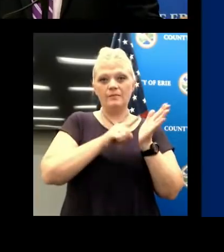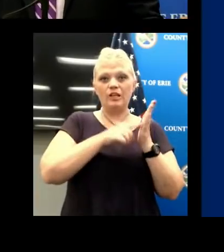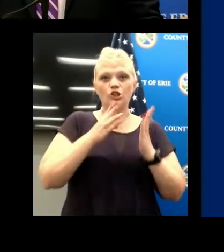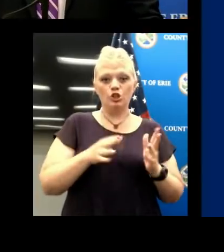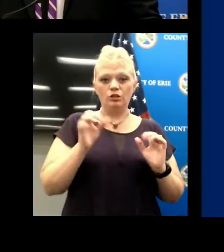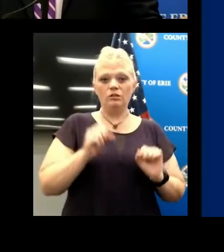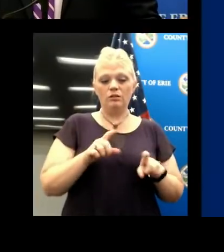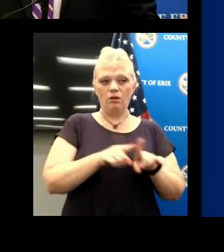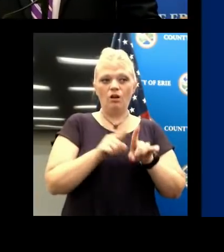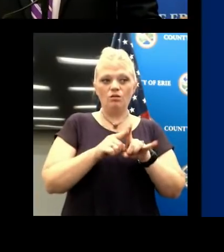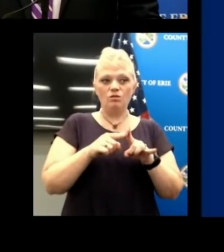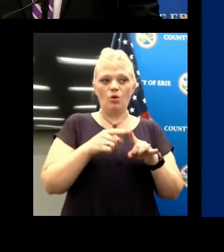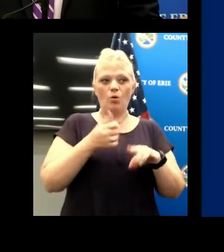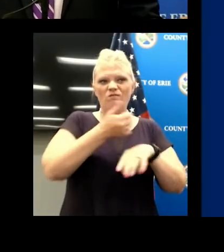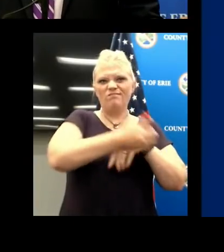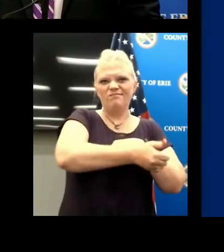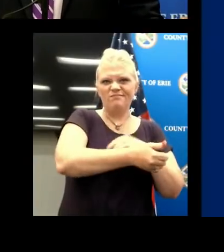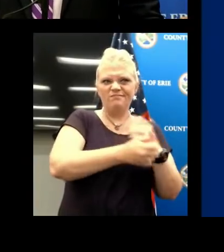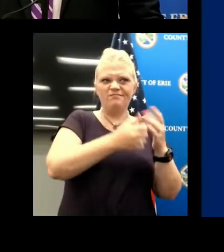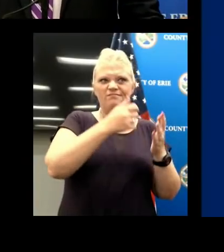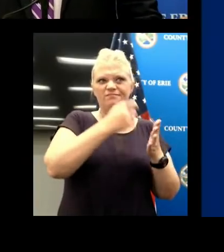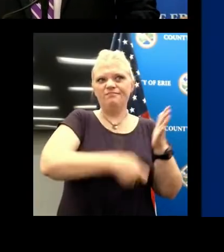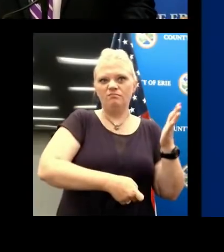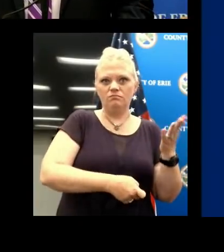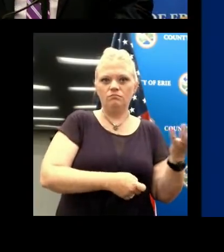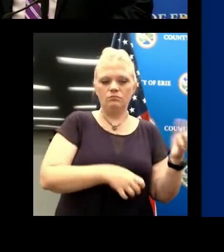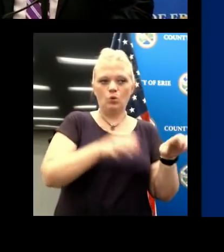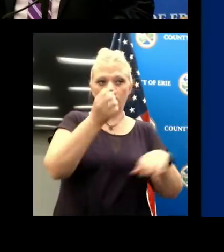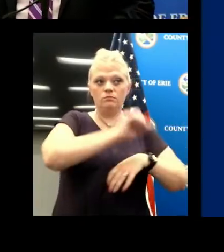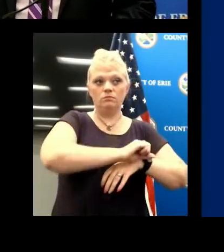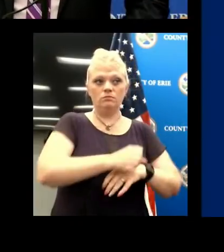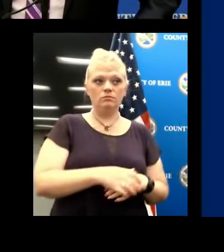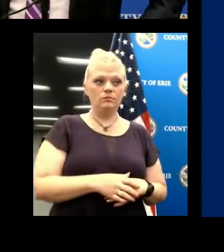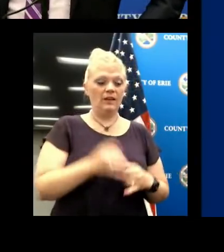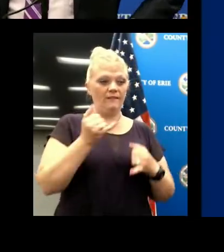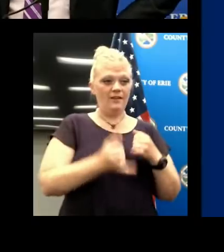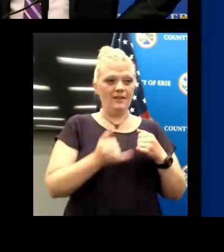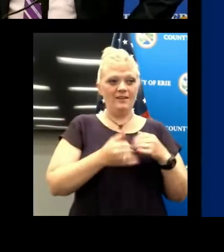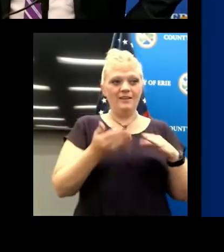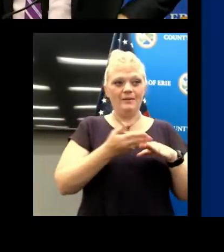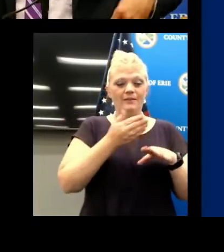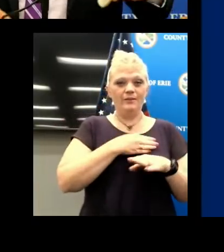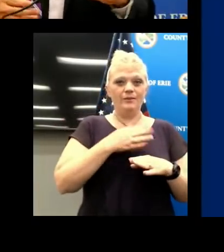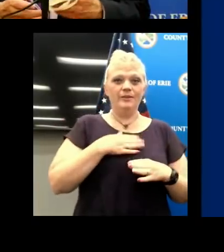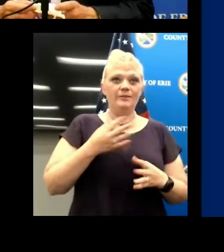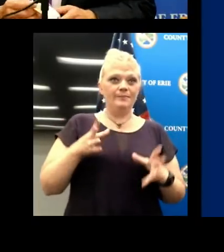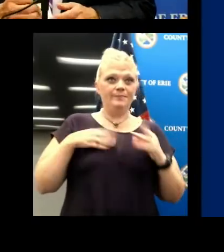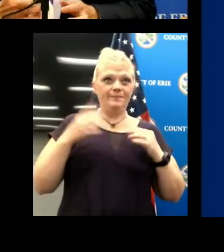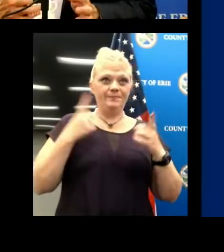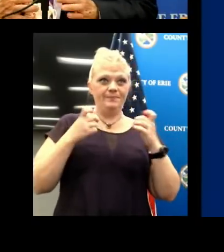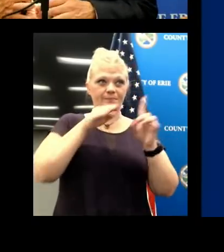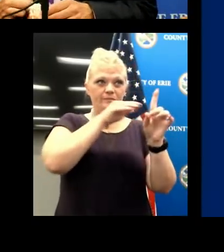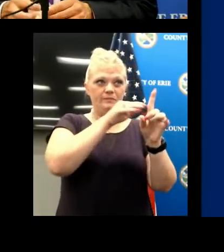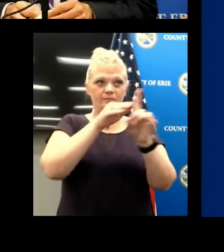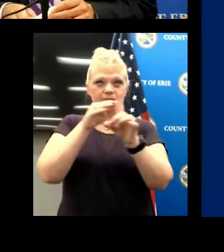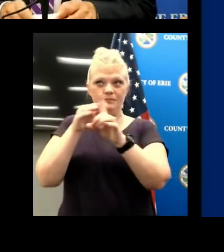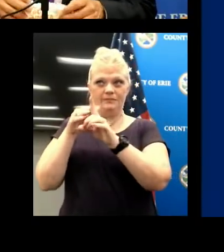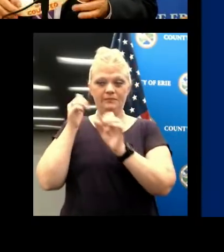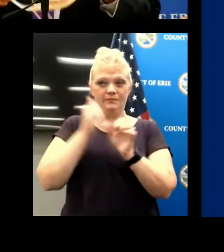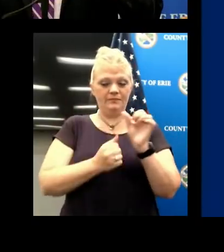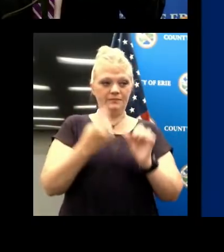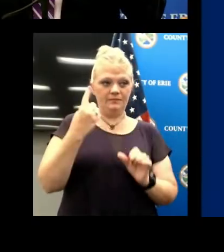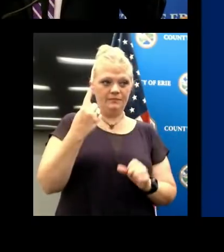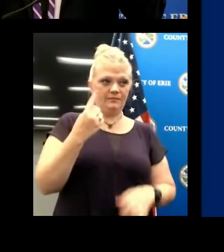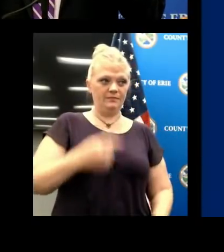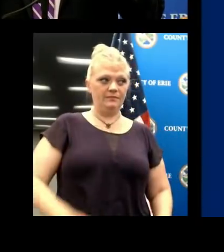could fine them or shut them down. And then finally, before we take questions, I once again want to remind everybody,